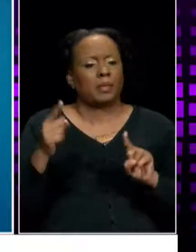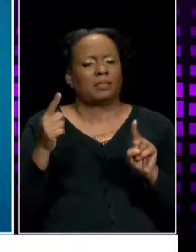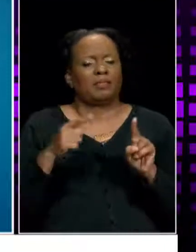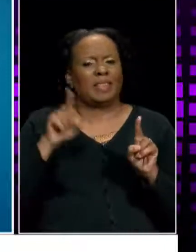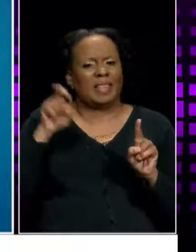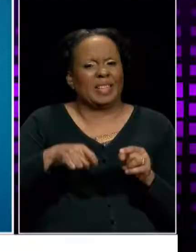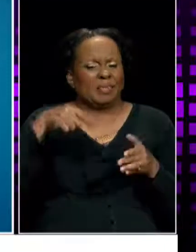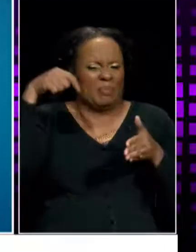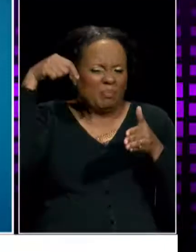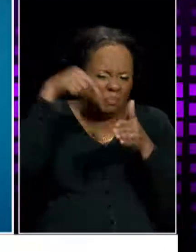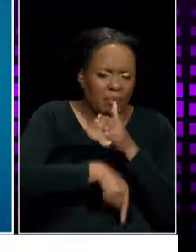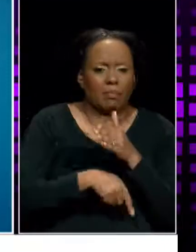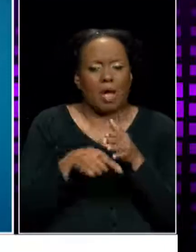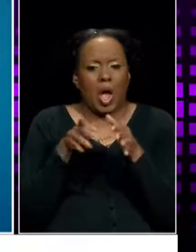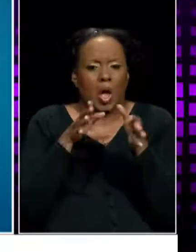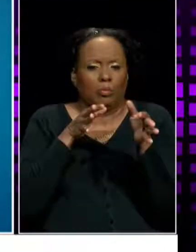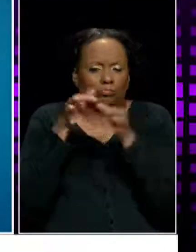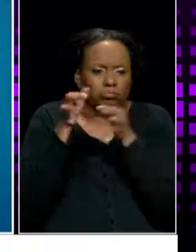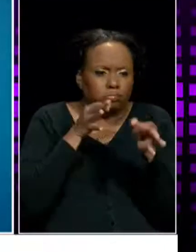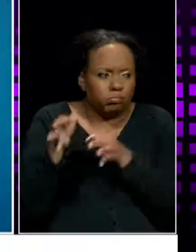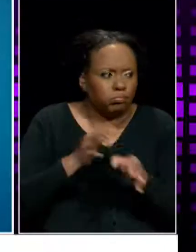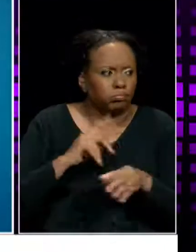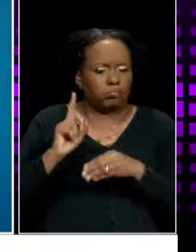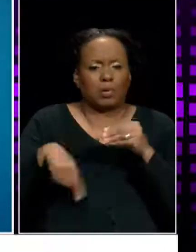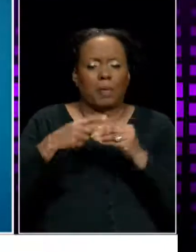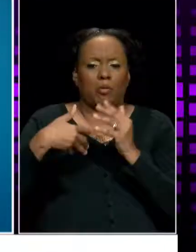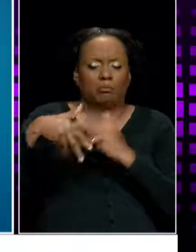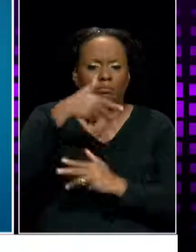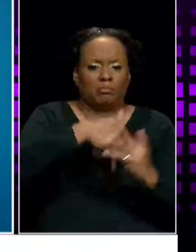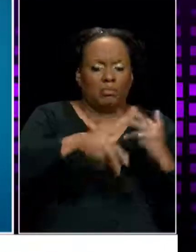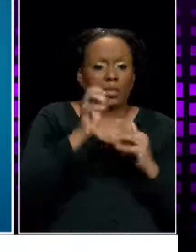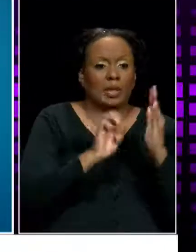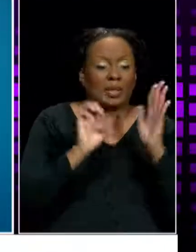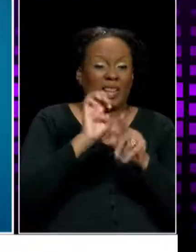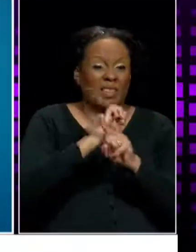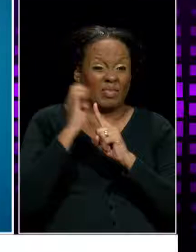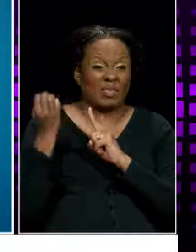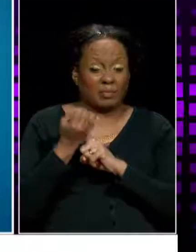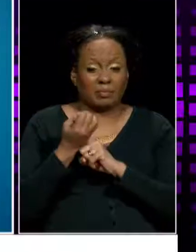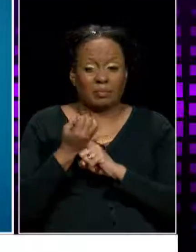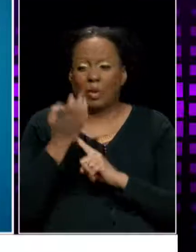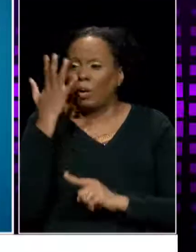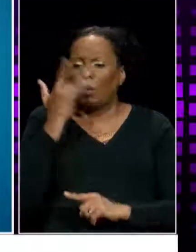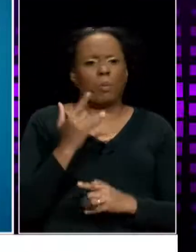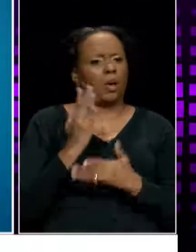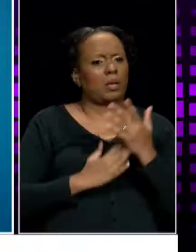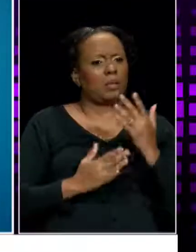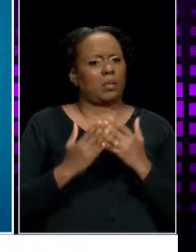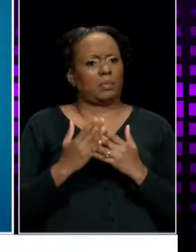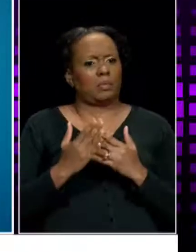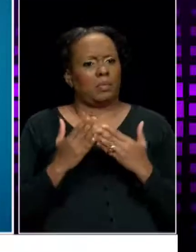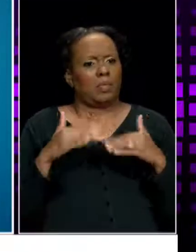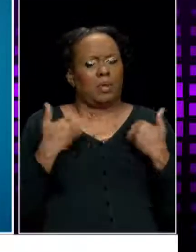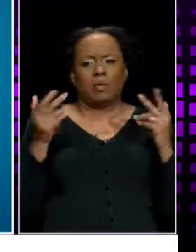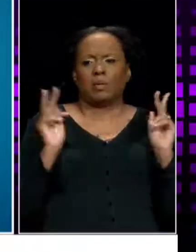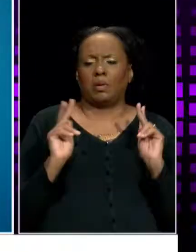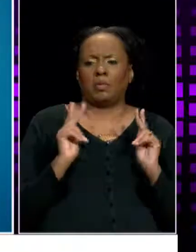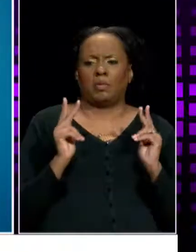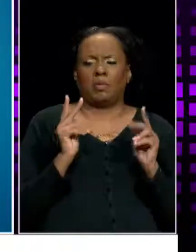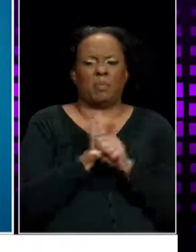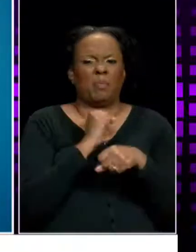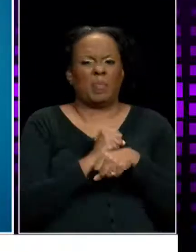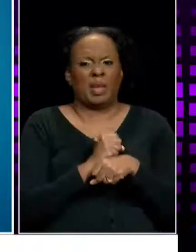the conversation about the social environments that our young people are growing up in that causes them to make certain choices or maybe forces them to make